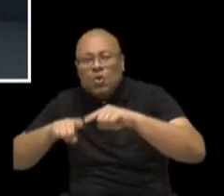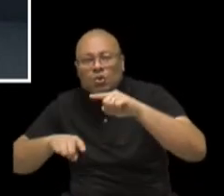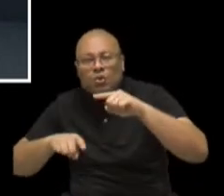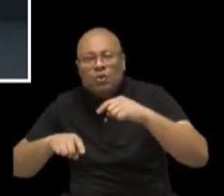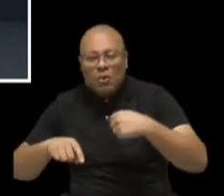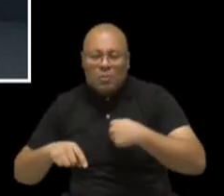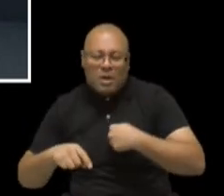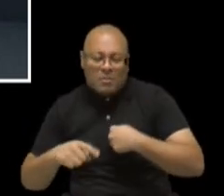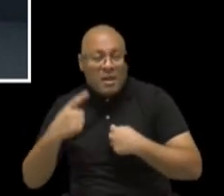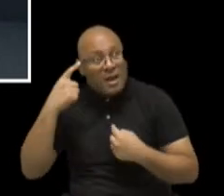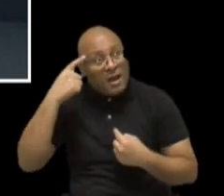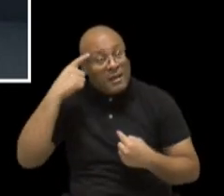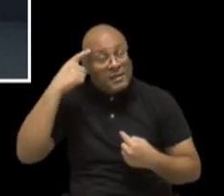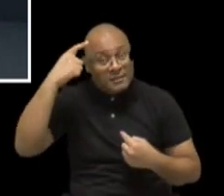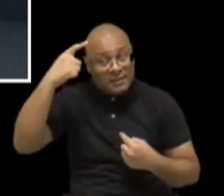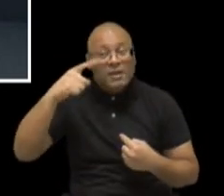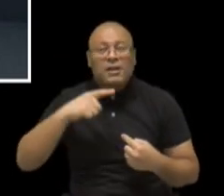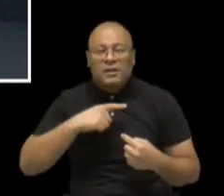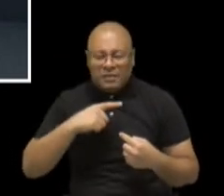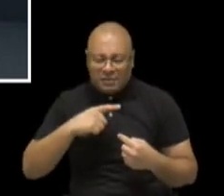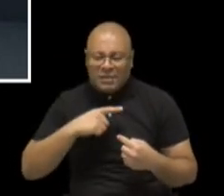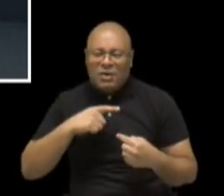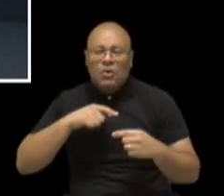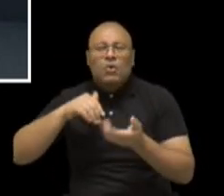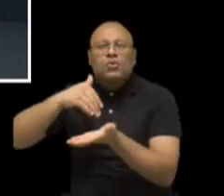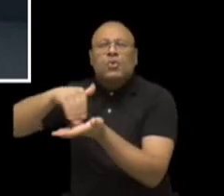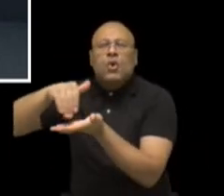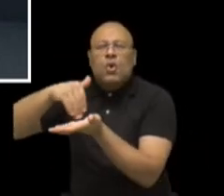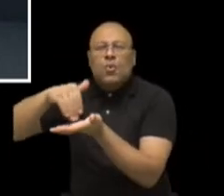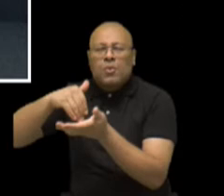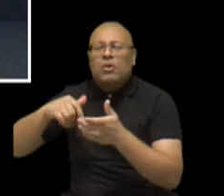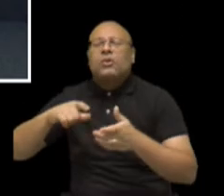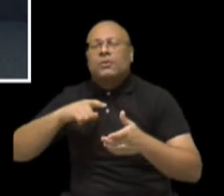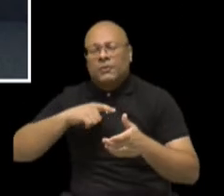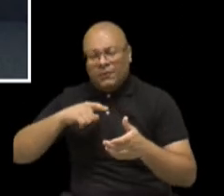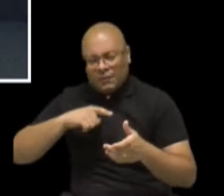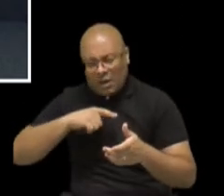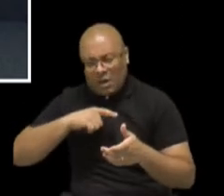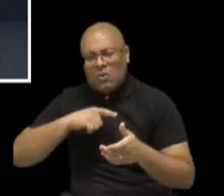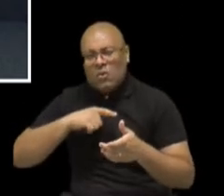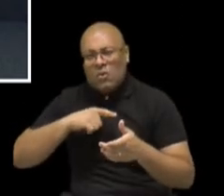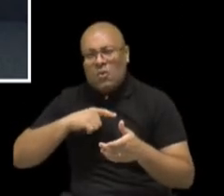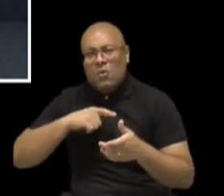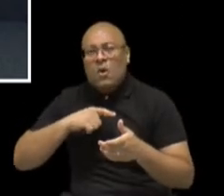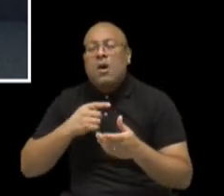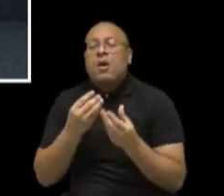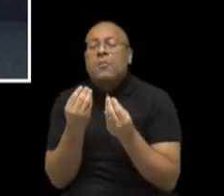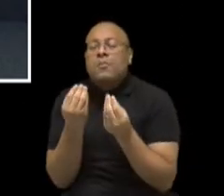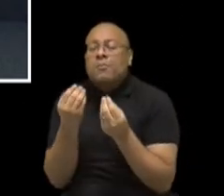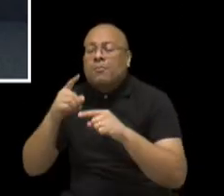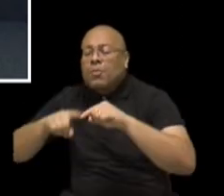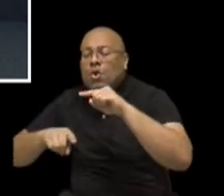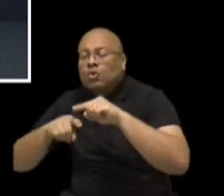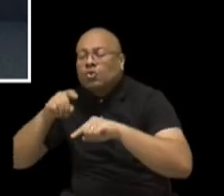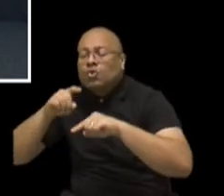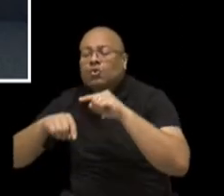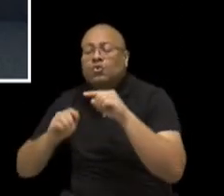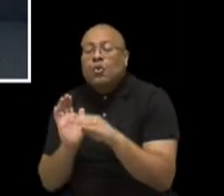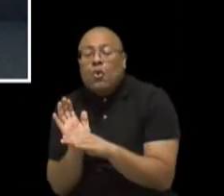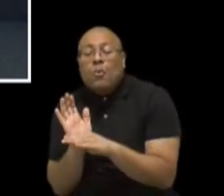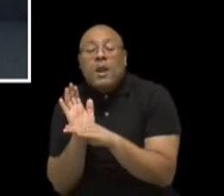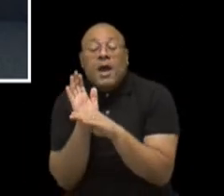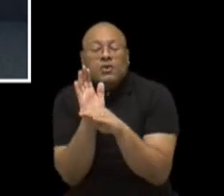was ideal. I have all these boxes in my office at home filled with magical materials of all sorts,